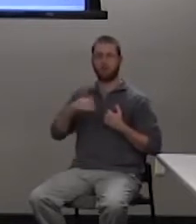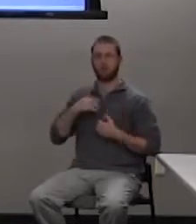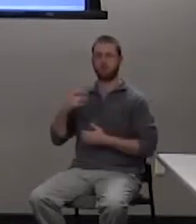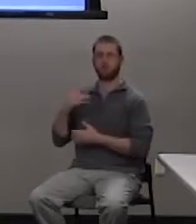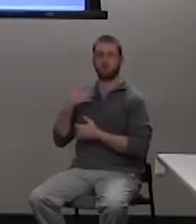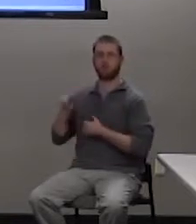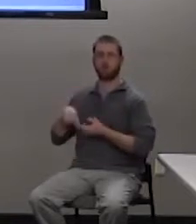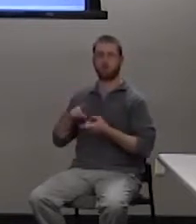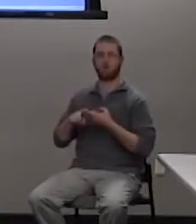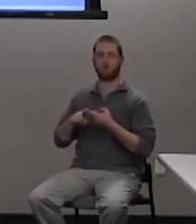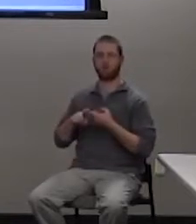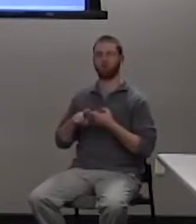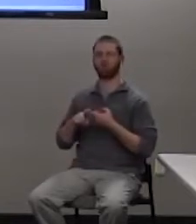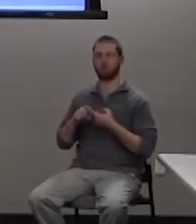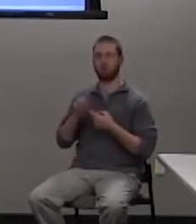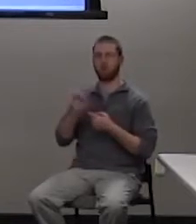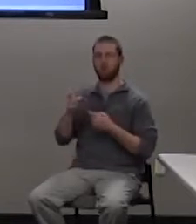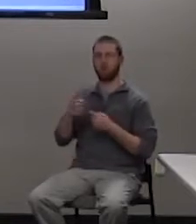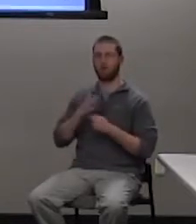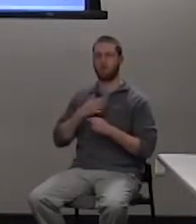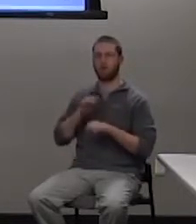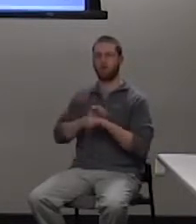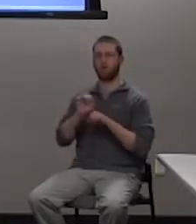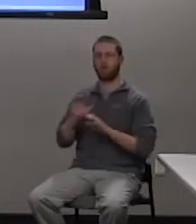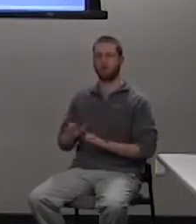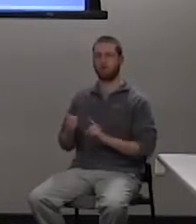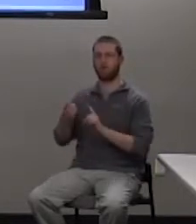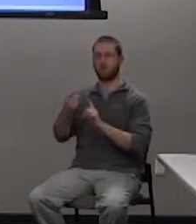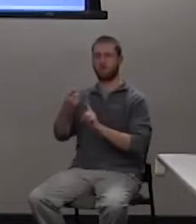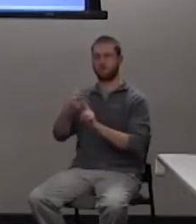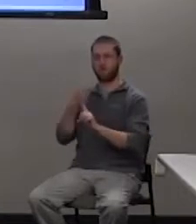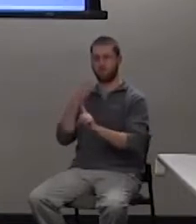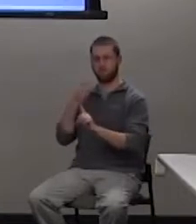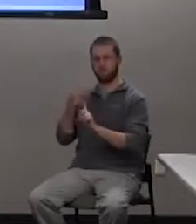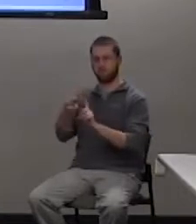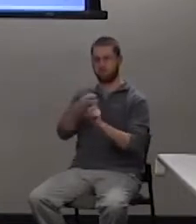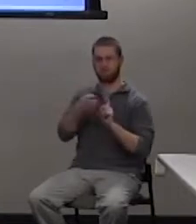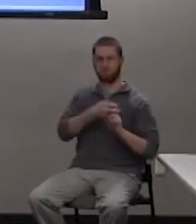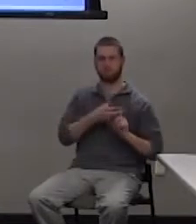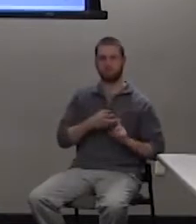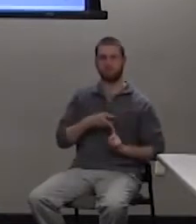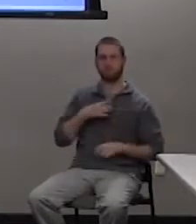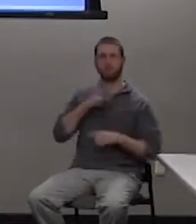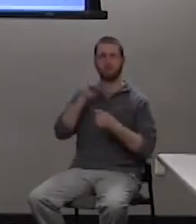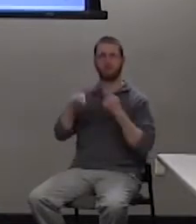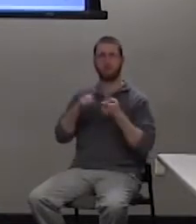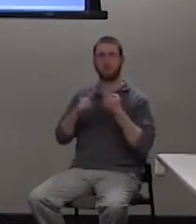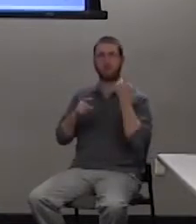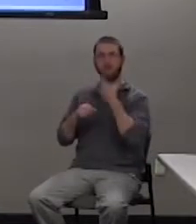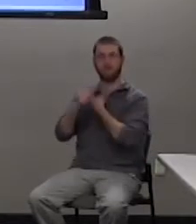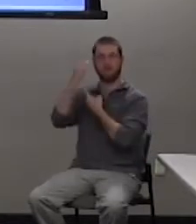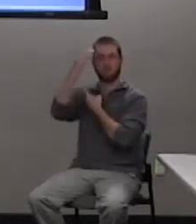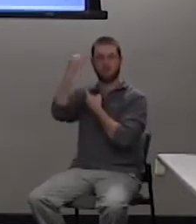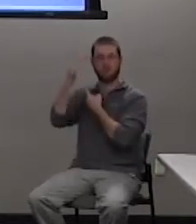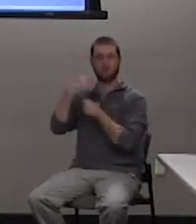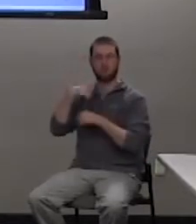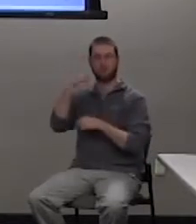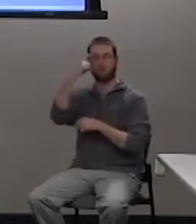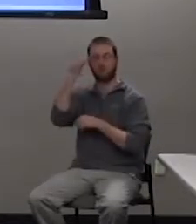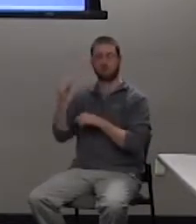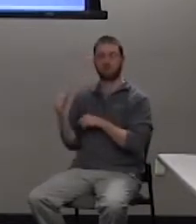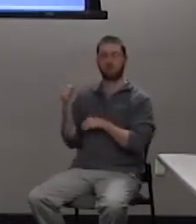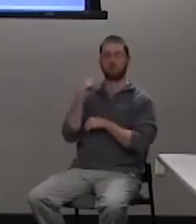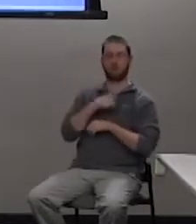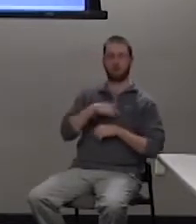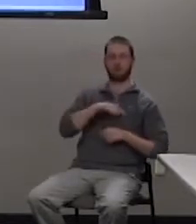about where I'm going to be drawing my labor force from. Yeah. So for me, the importance of talking about this is, this goes back to how